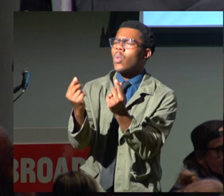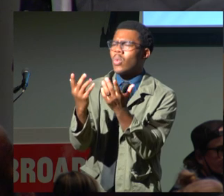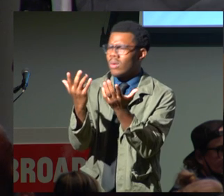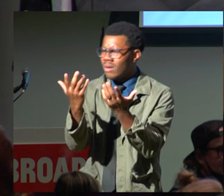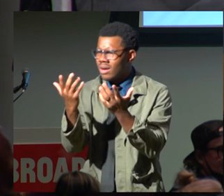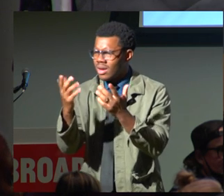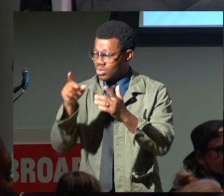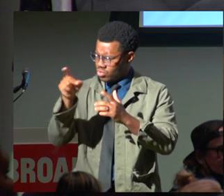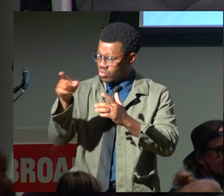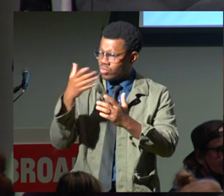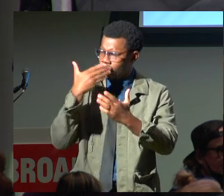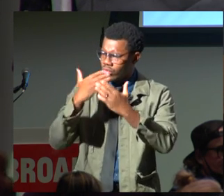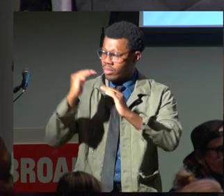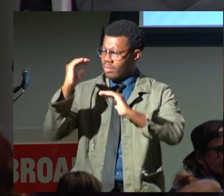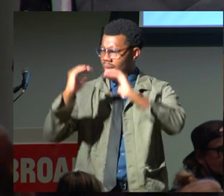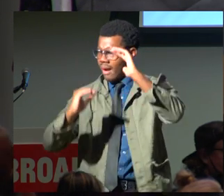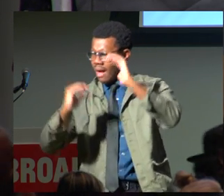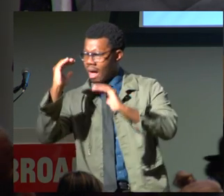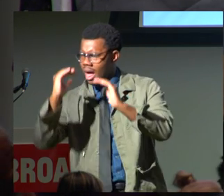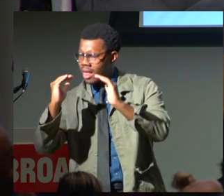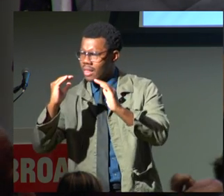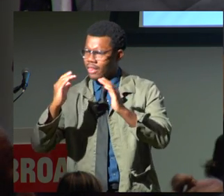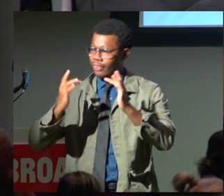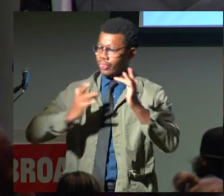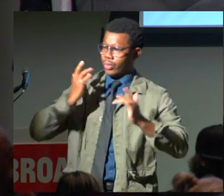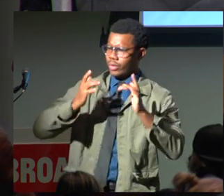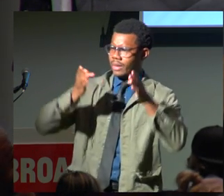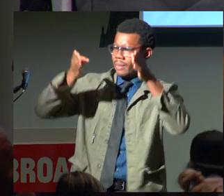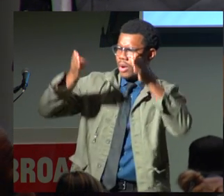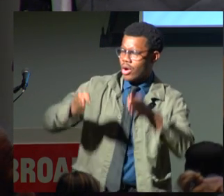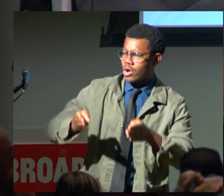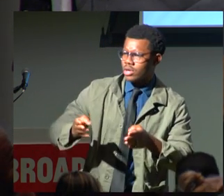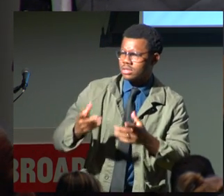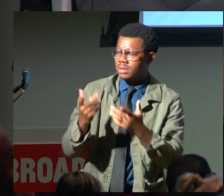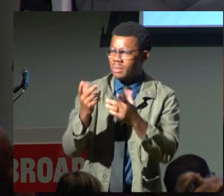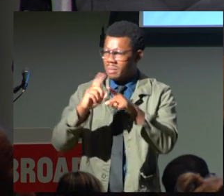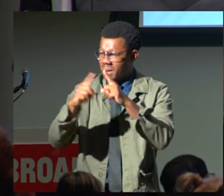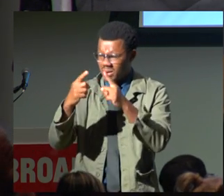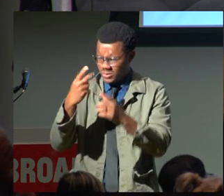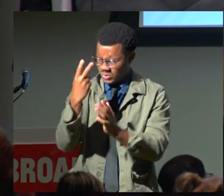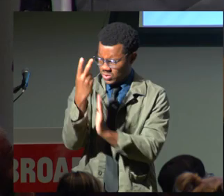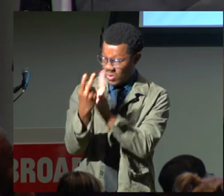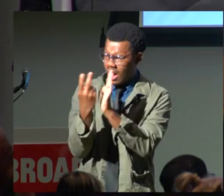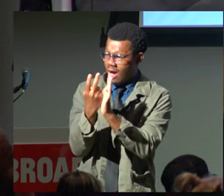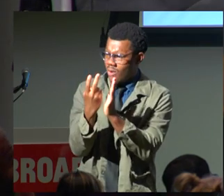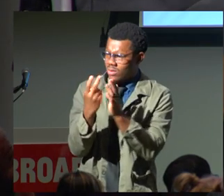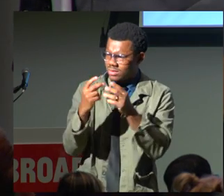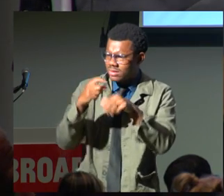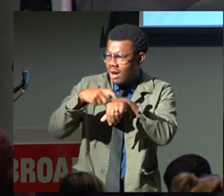normal, ebullient, thrilling person. So obviously you're not just so into your work that you're not in the world. Mm-hmm.